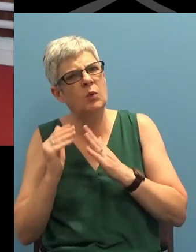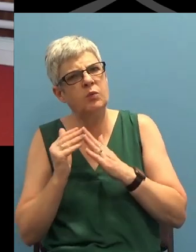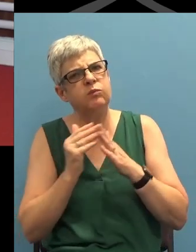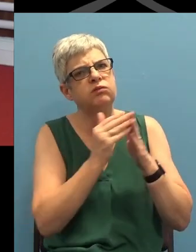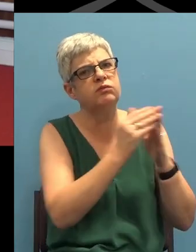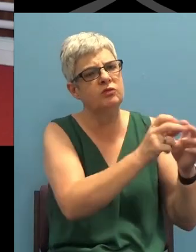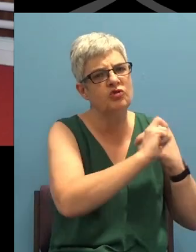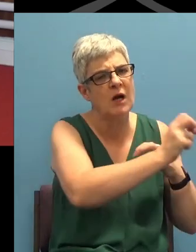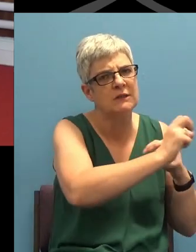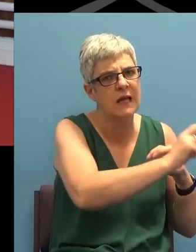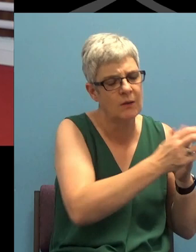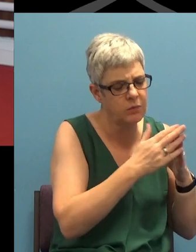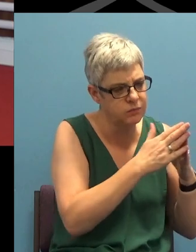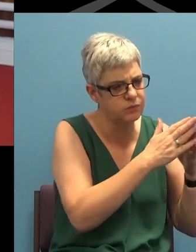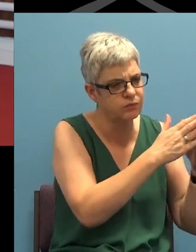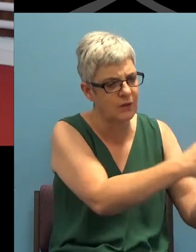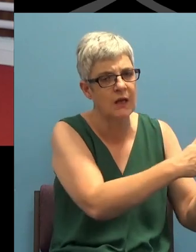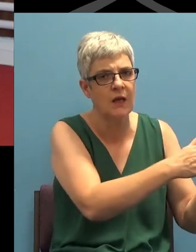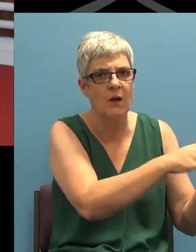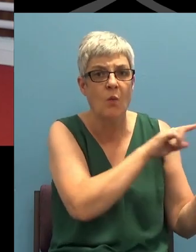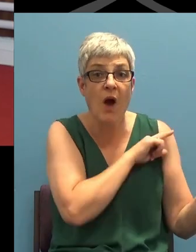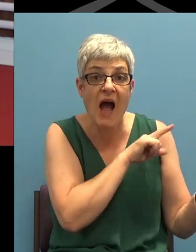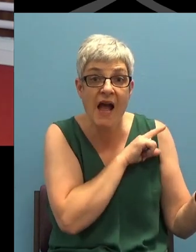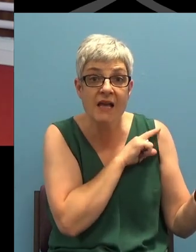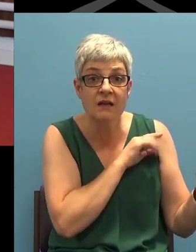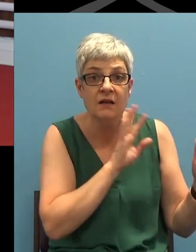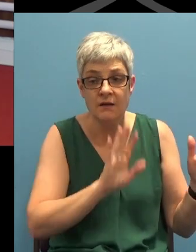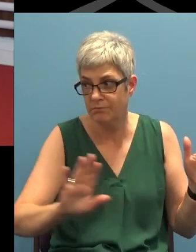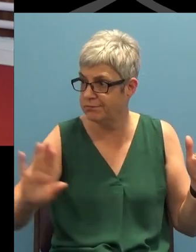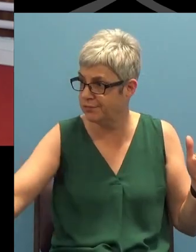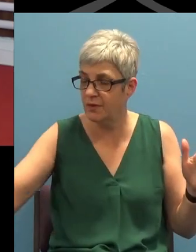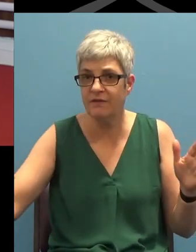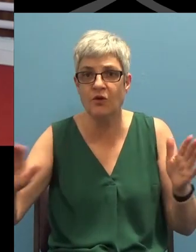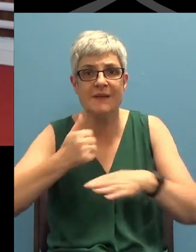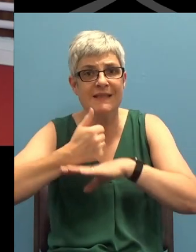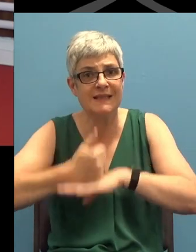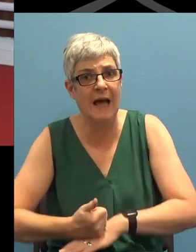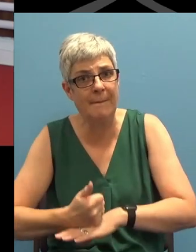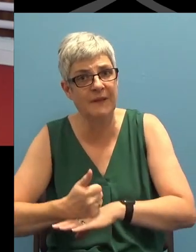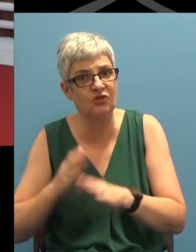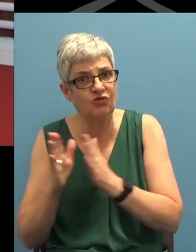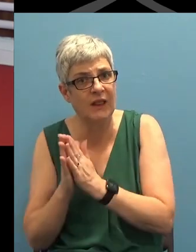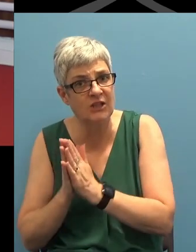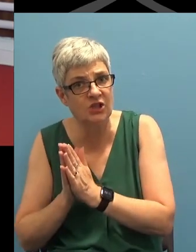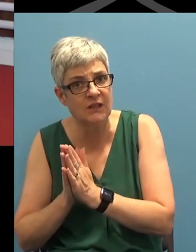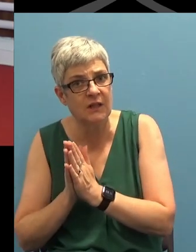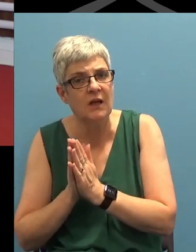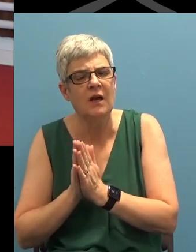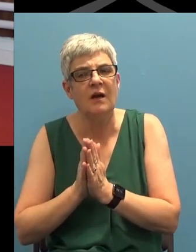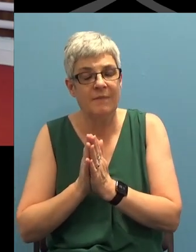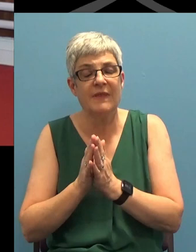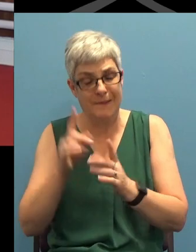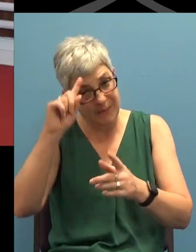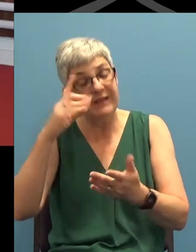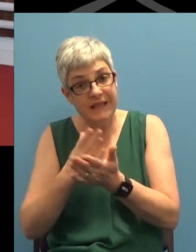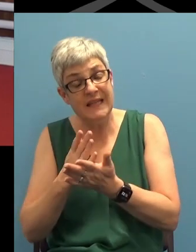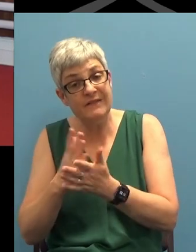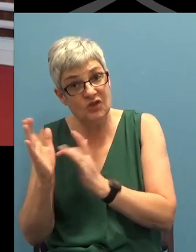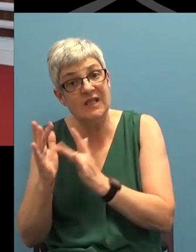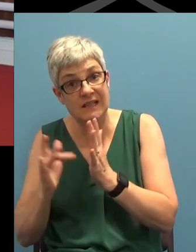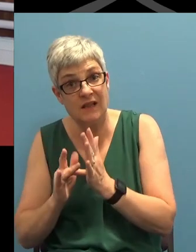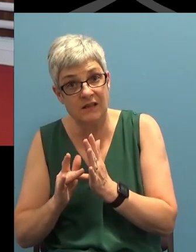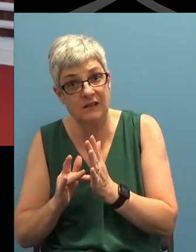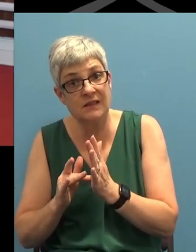that journey were doing so to get away, in a sense, from established religion, not because they didn't believe in Jesus. They were followers of